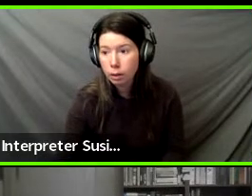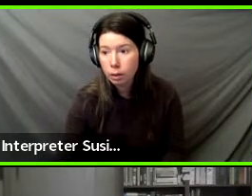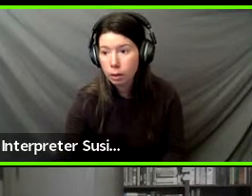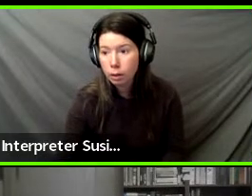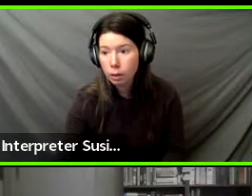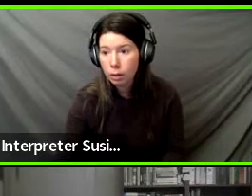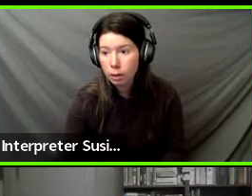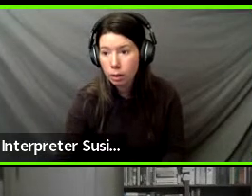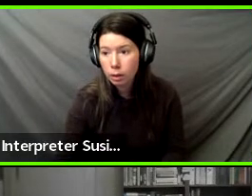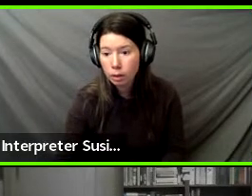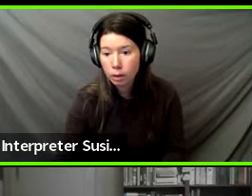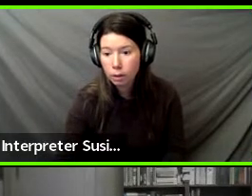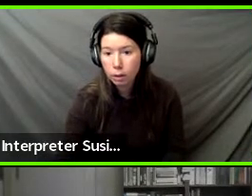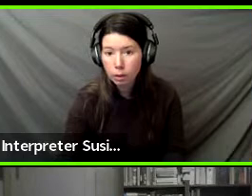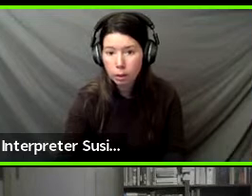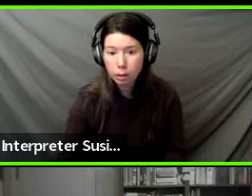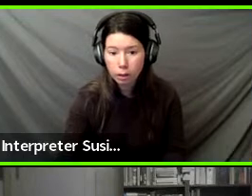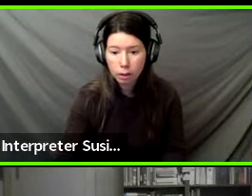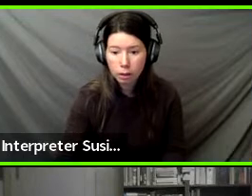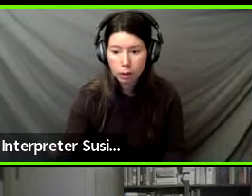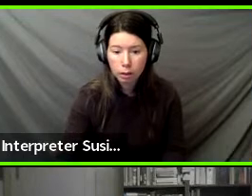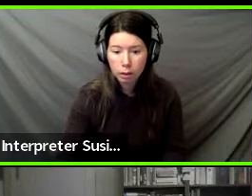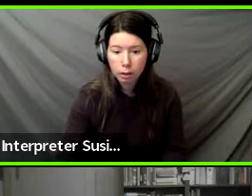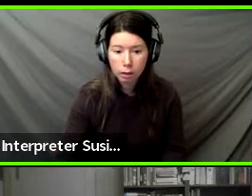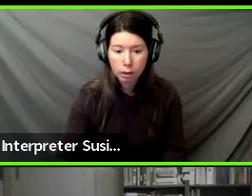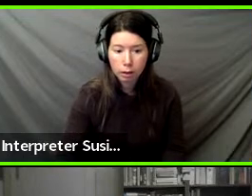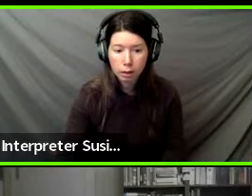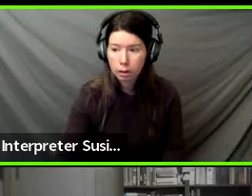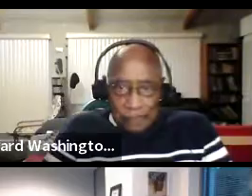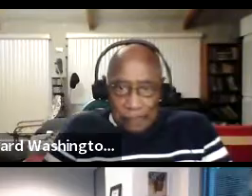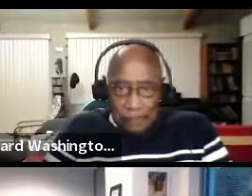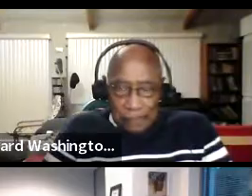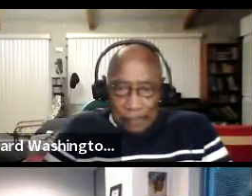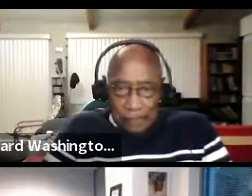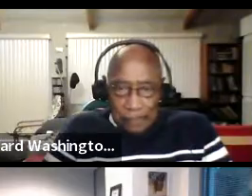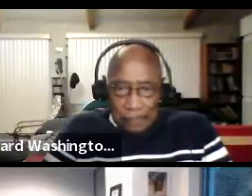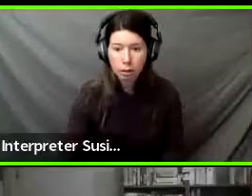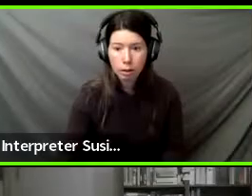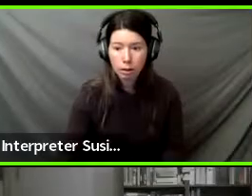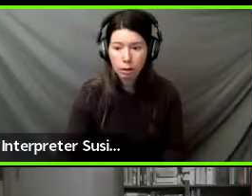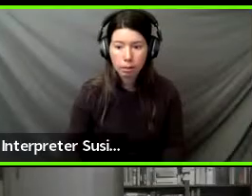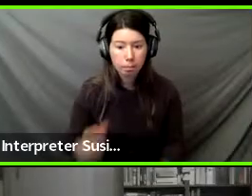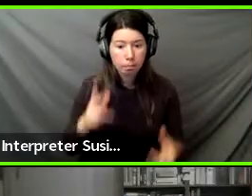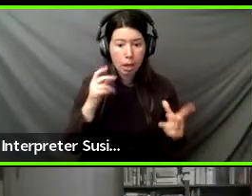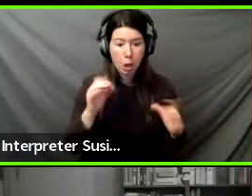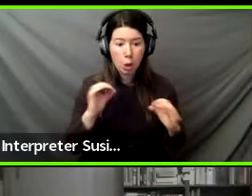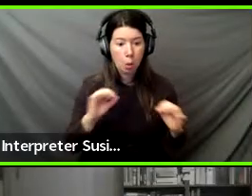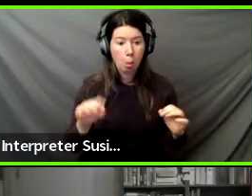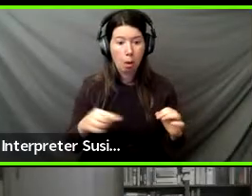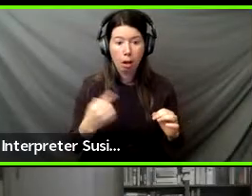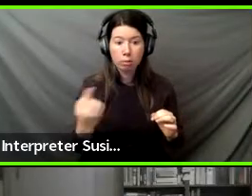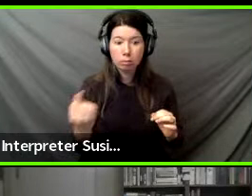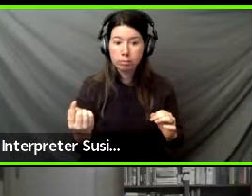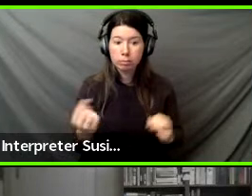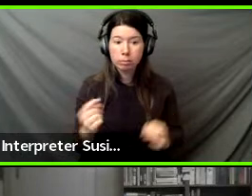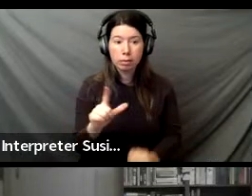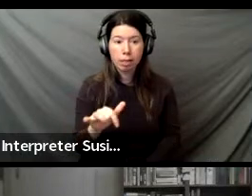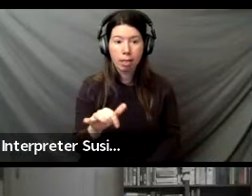Okay. Not hearing anyone else, then I will pass it on over to you, Lynn. Thank you.